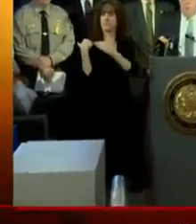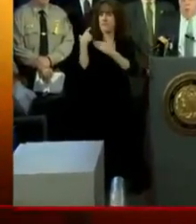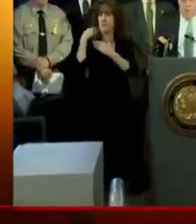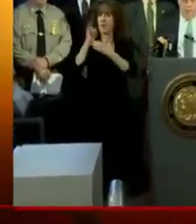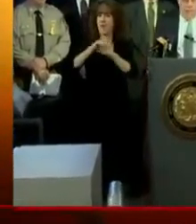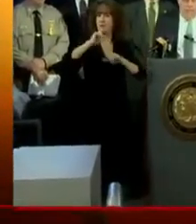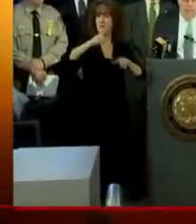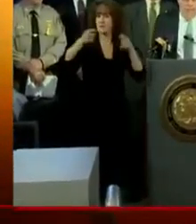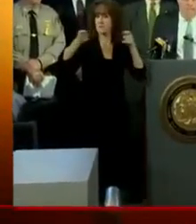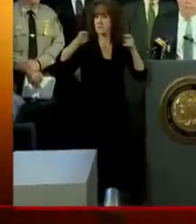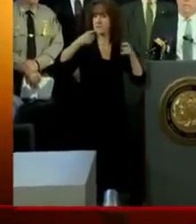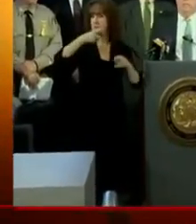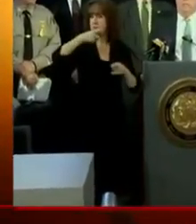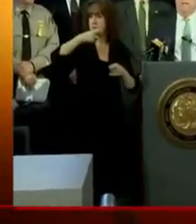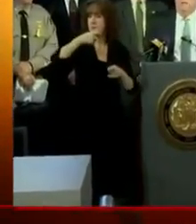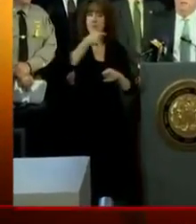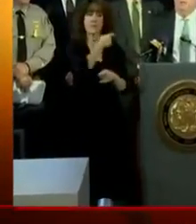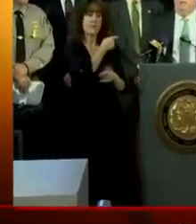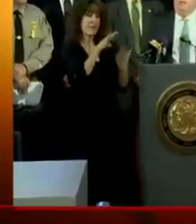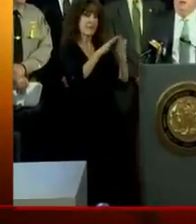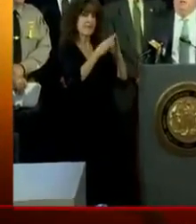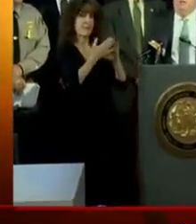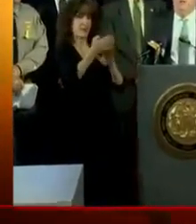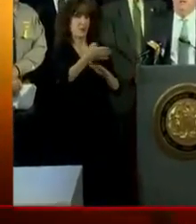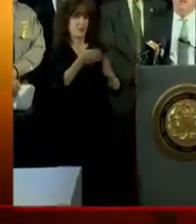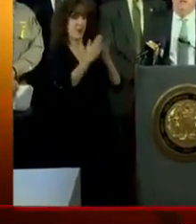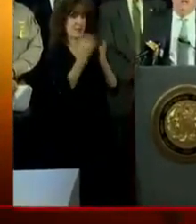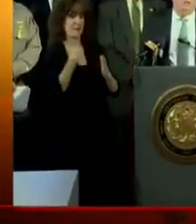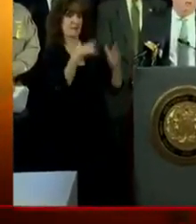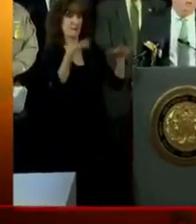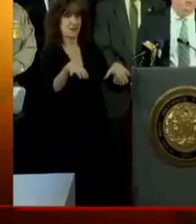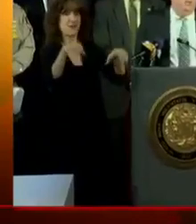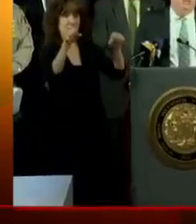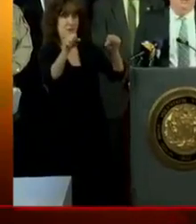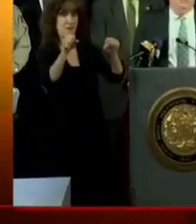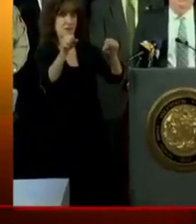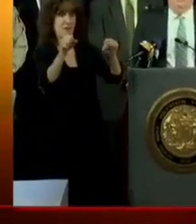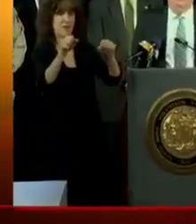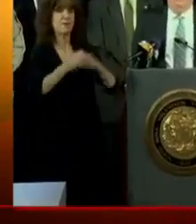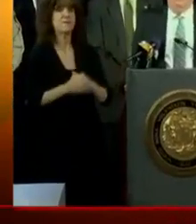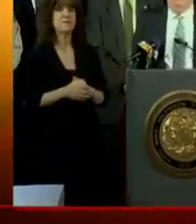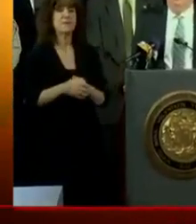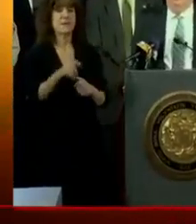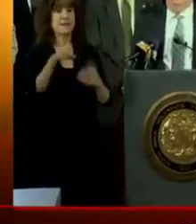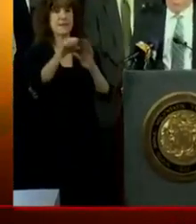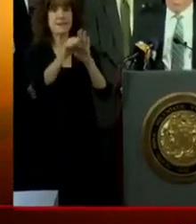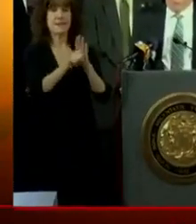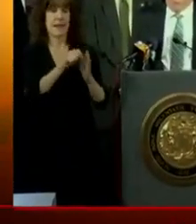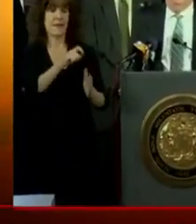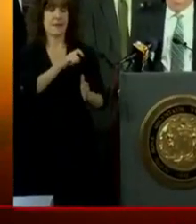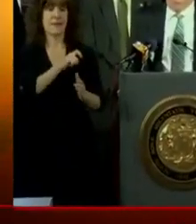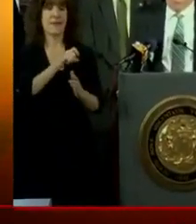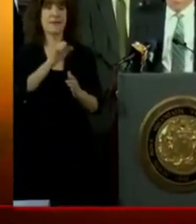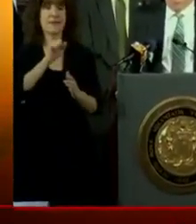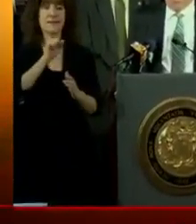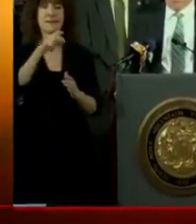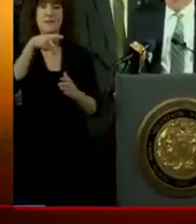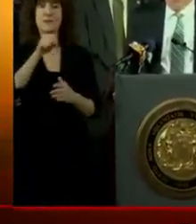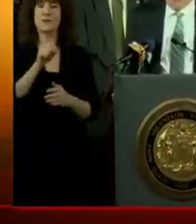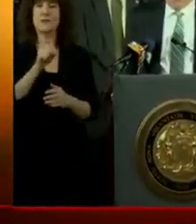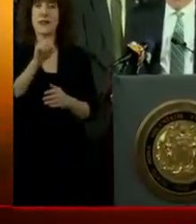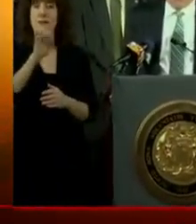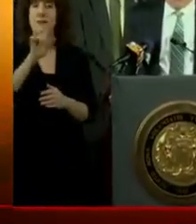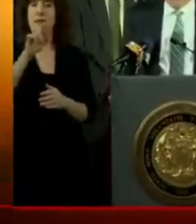next? Well, the city has asked for us to take over. Currently, the state police superintendent, Bill Palazzi, is in